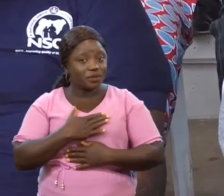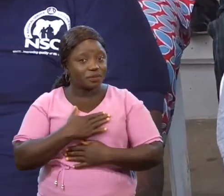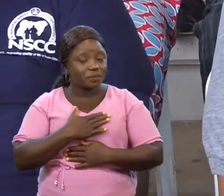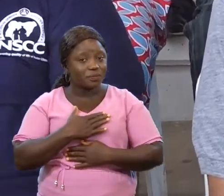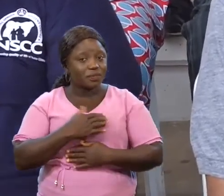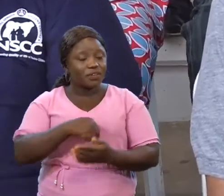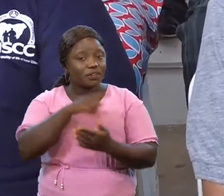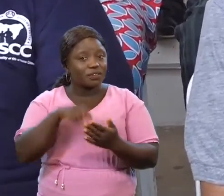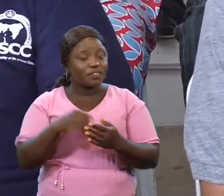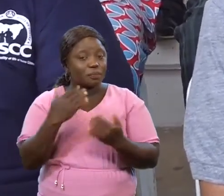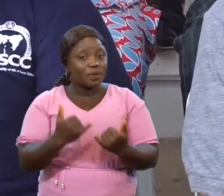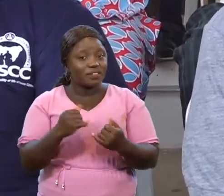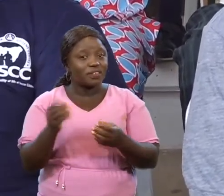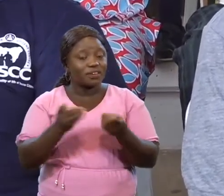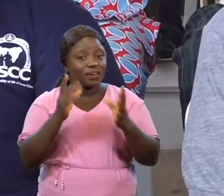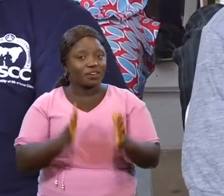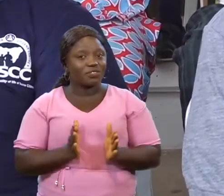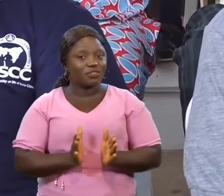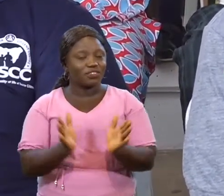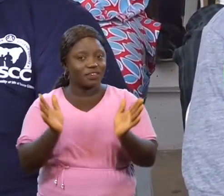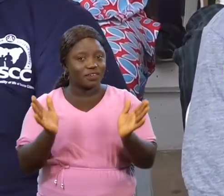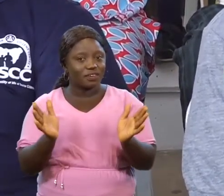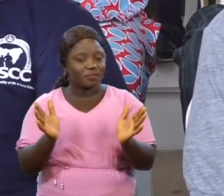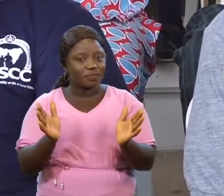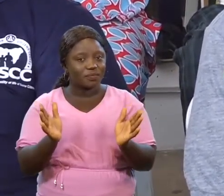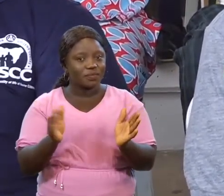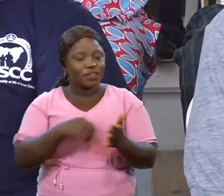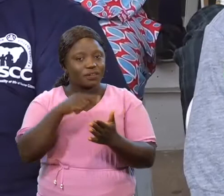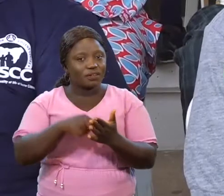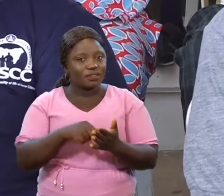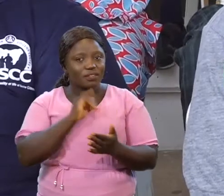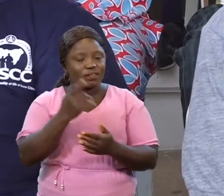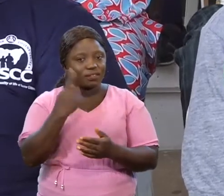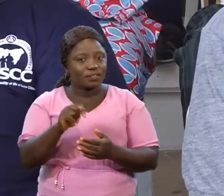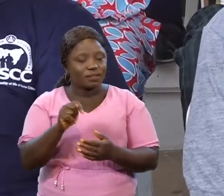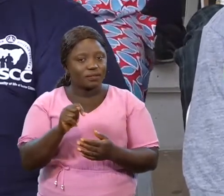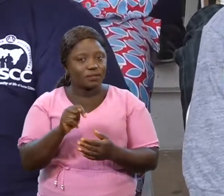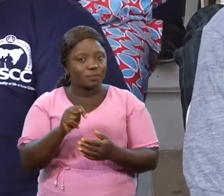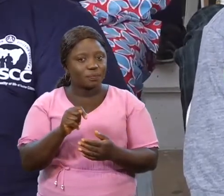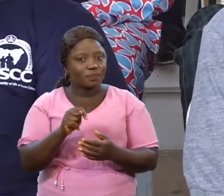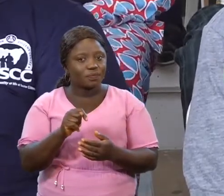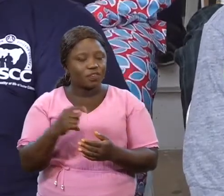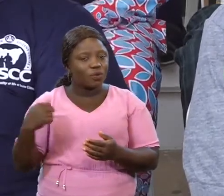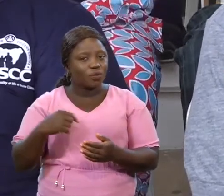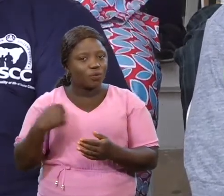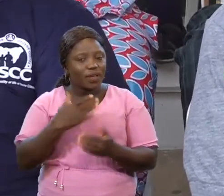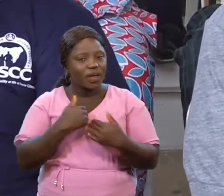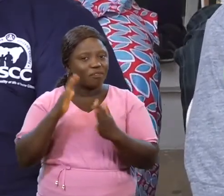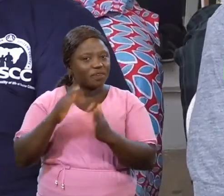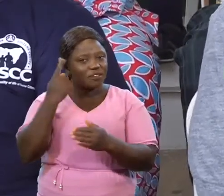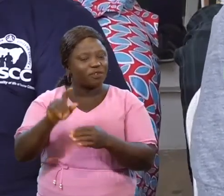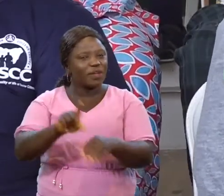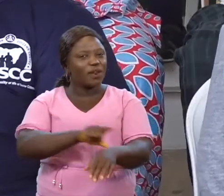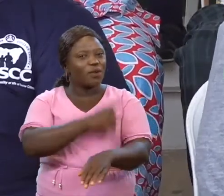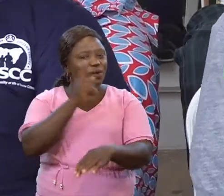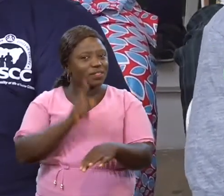enjoying this present Director General. This is a thing we